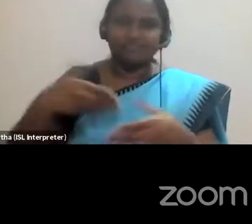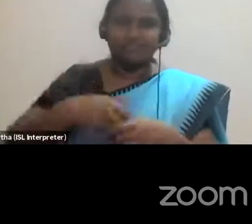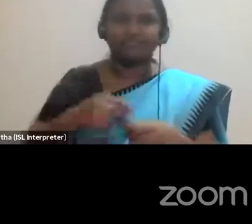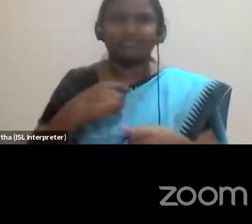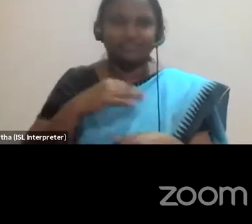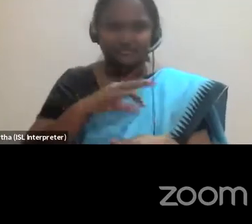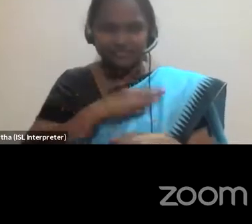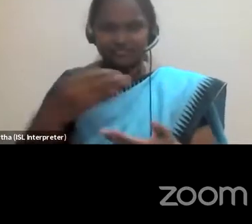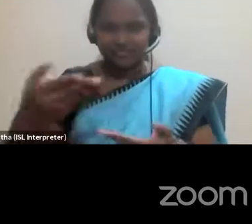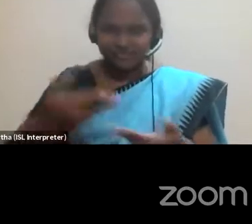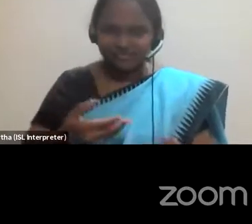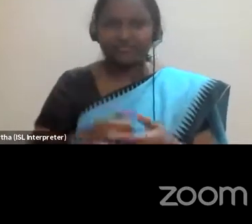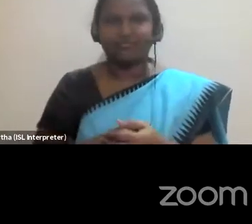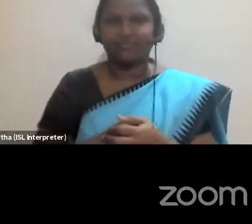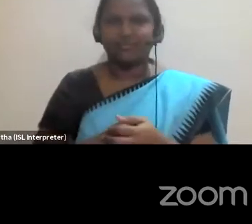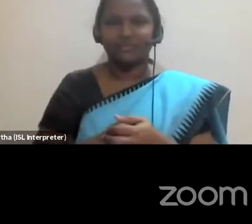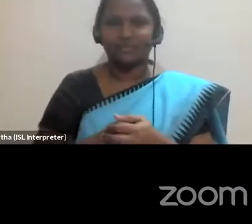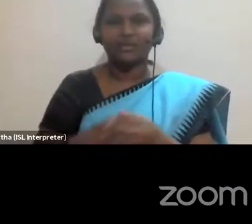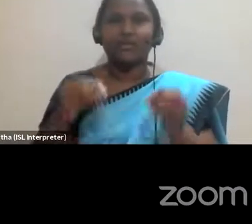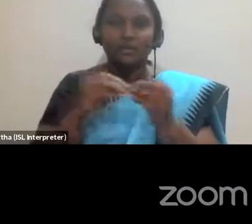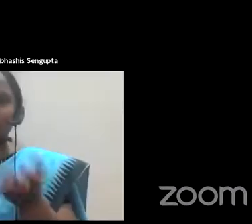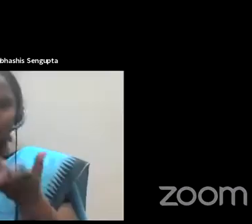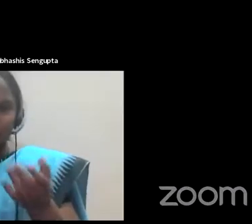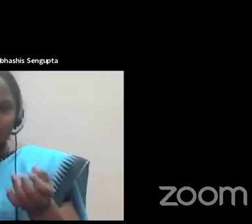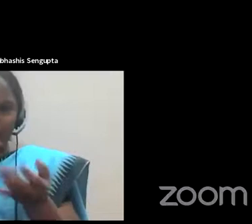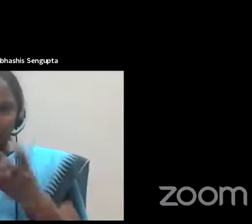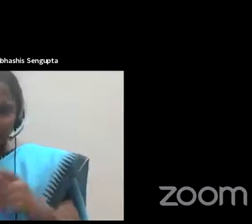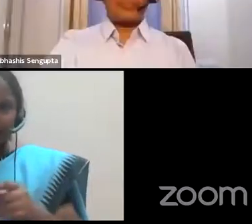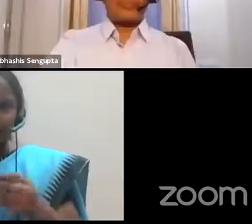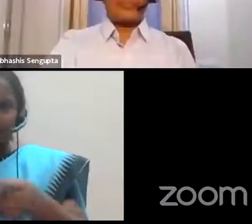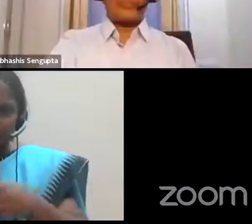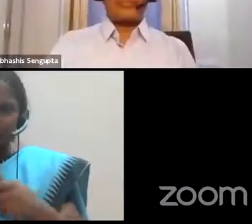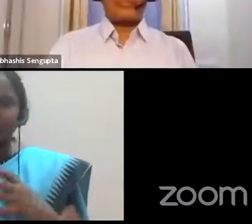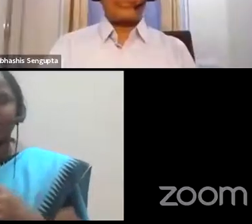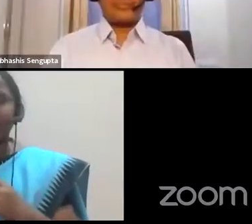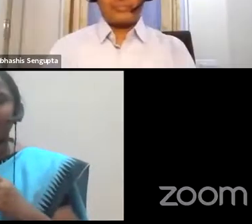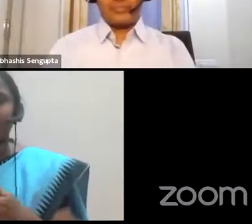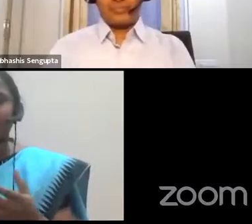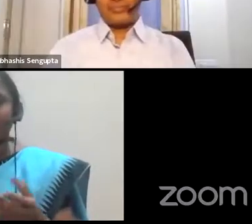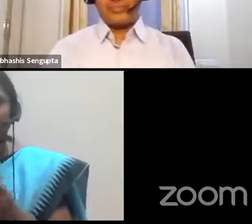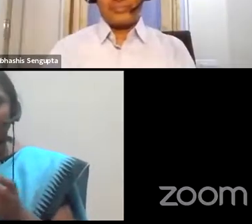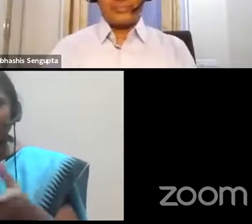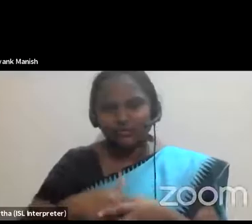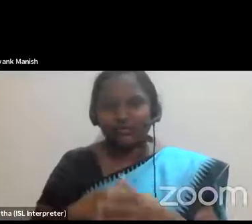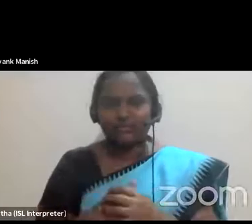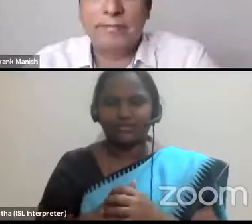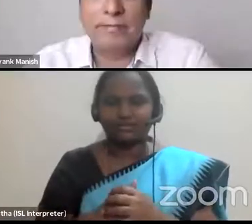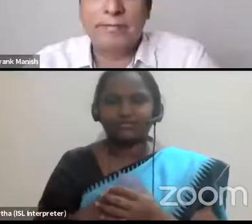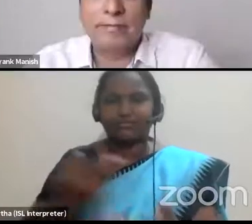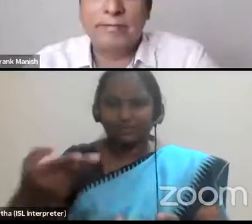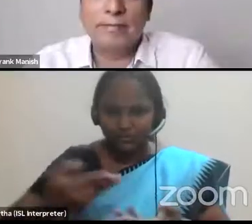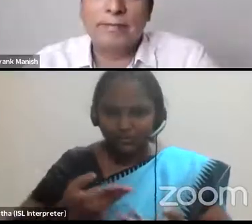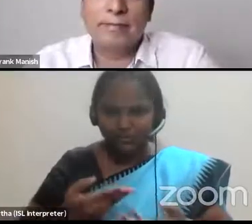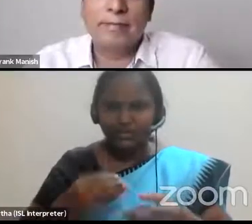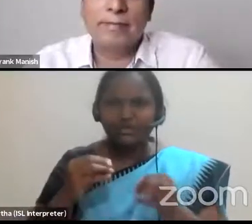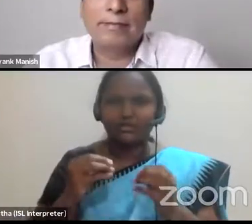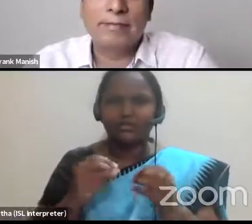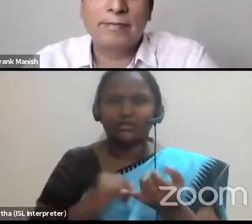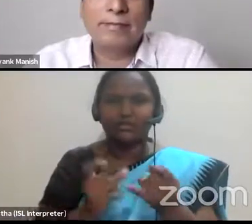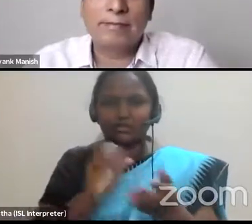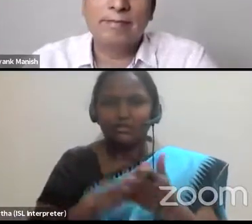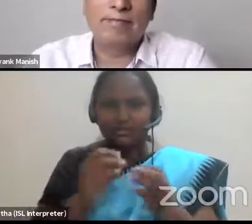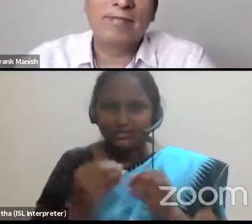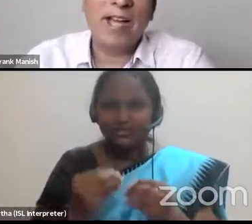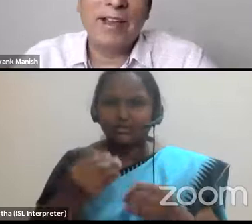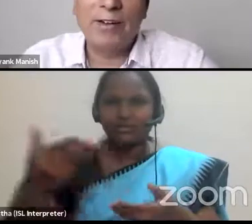I'd like to invite Shubhashis Sengupta and Mayank Manish to join us. Welcome, Shubhashis. Welcome,